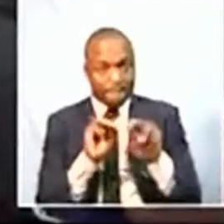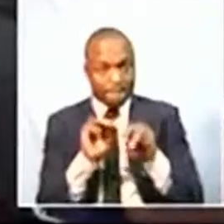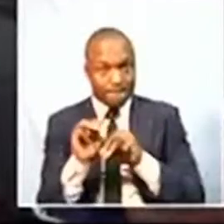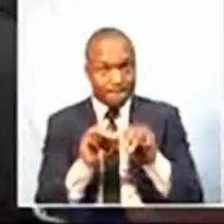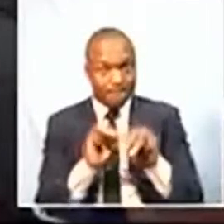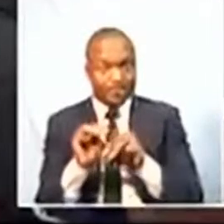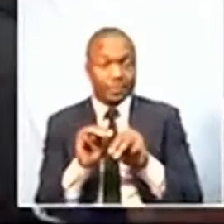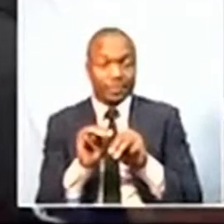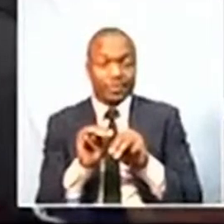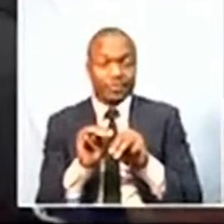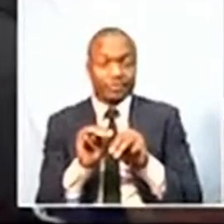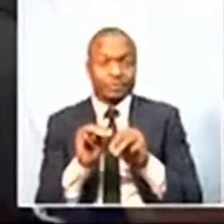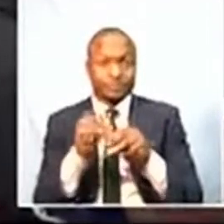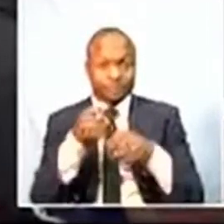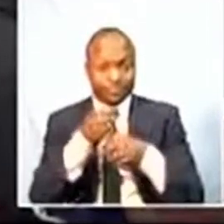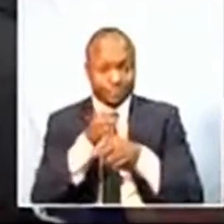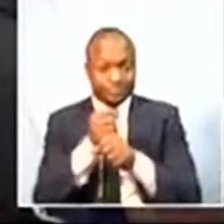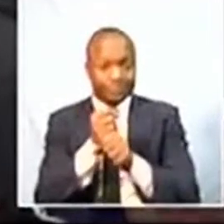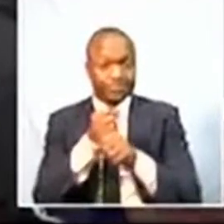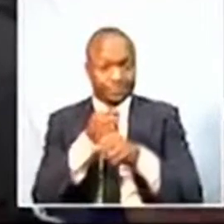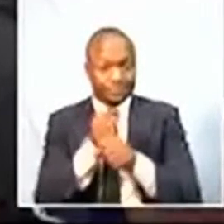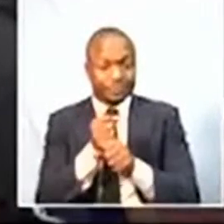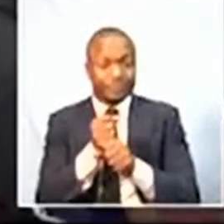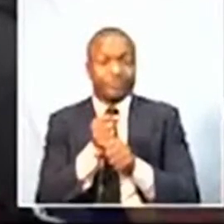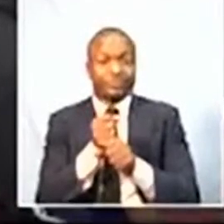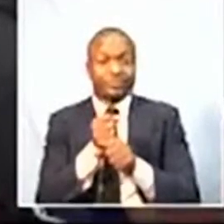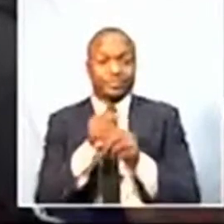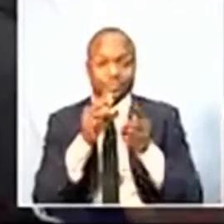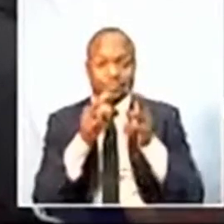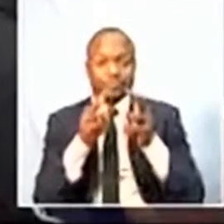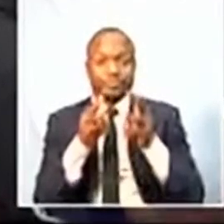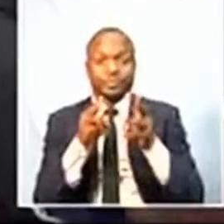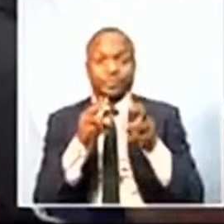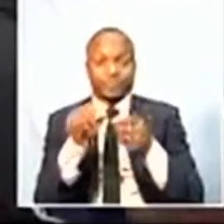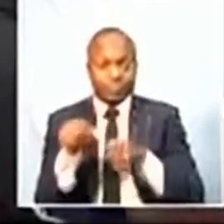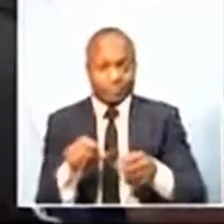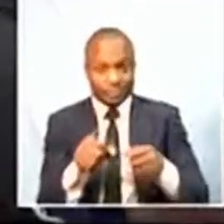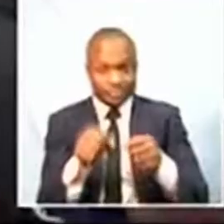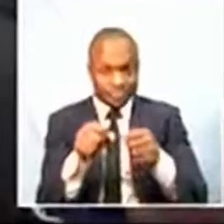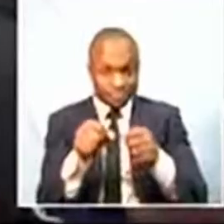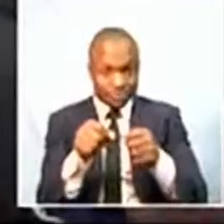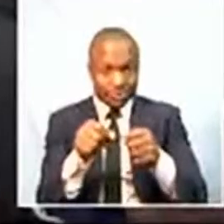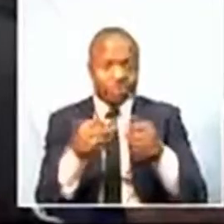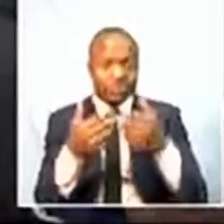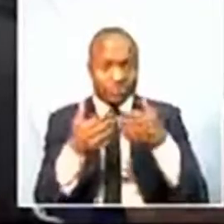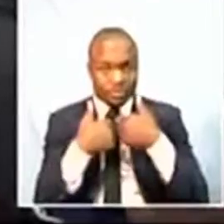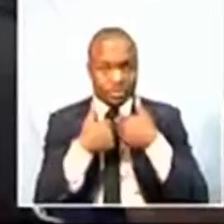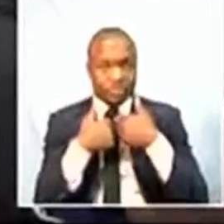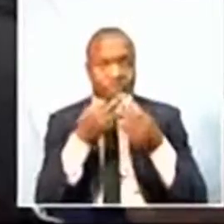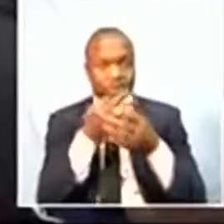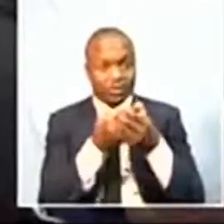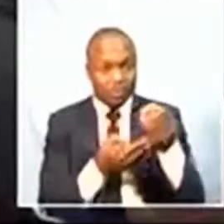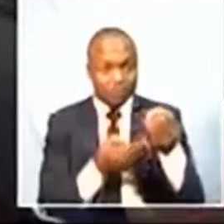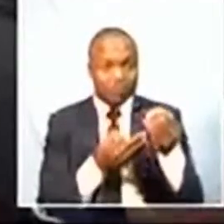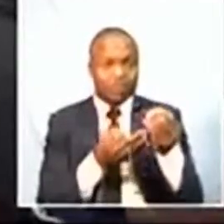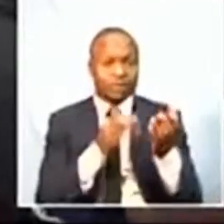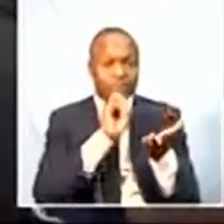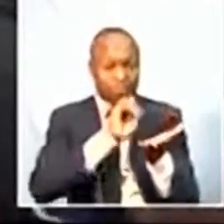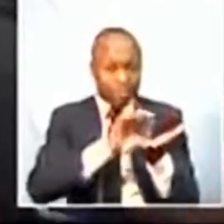Management has since devised a strategy to have forms filled out in duplicates as a major